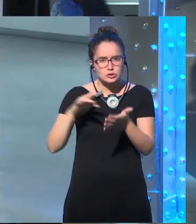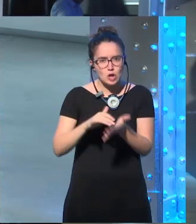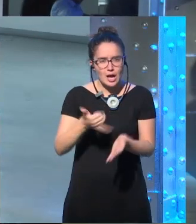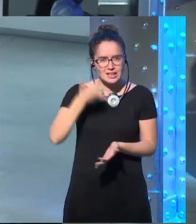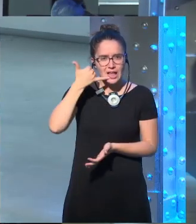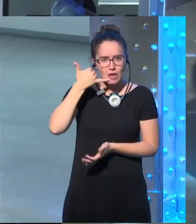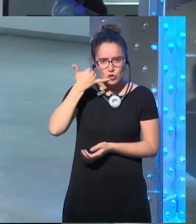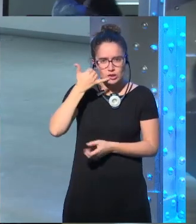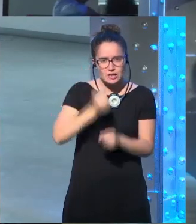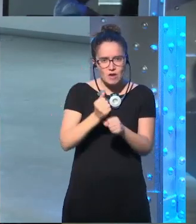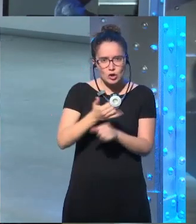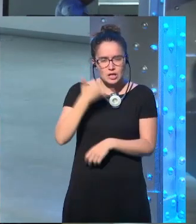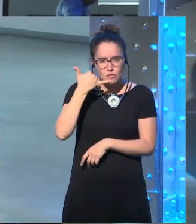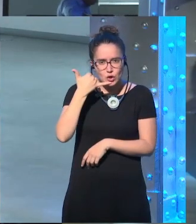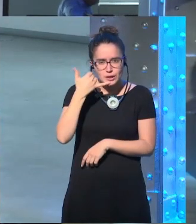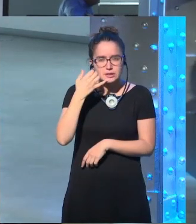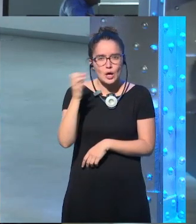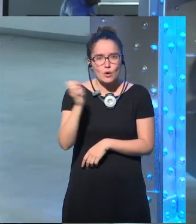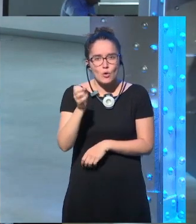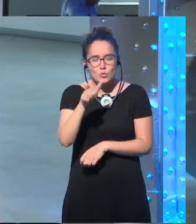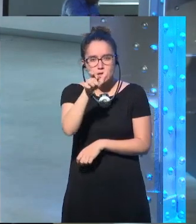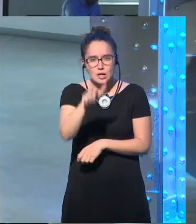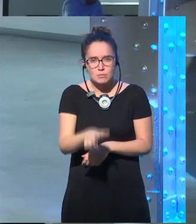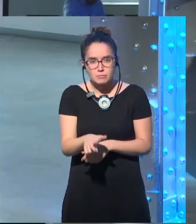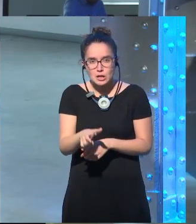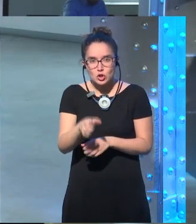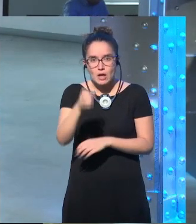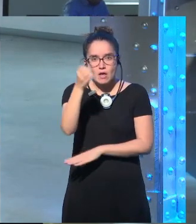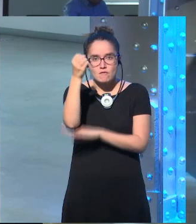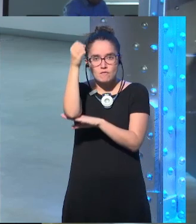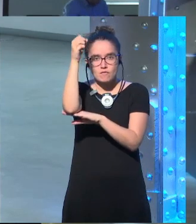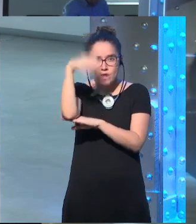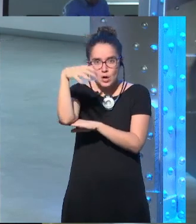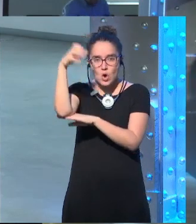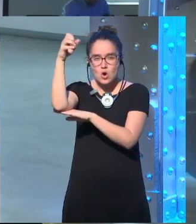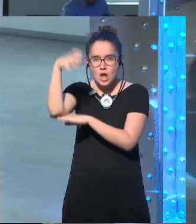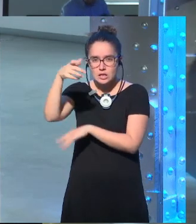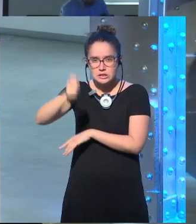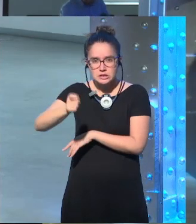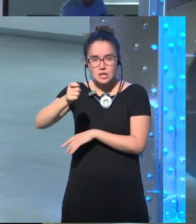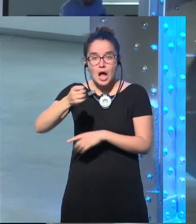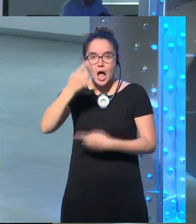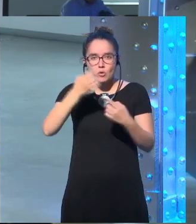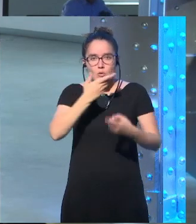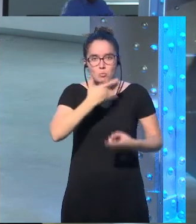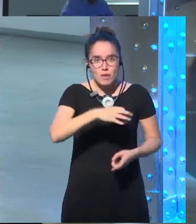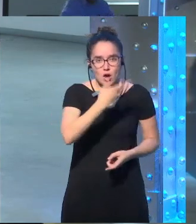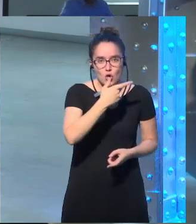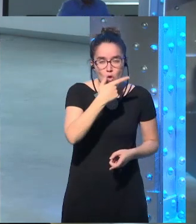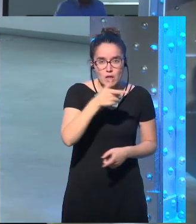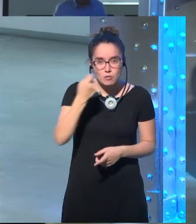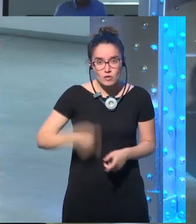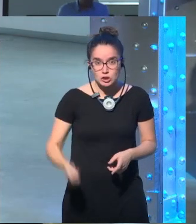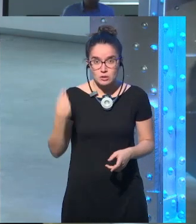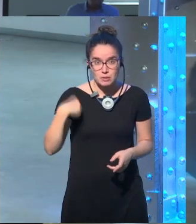lamplighter, and only focusing on the occupations that have actually disappeared hugely